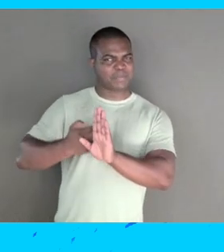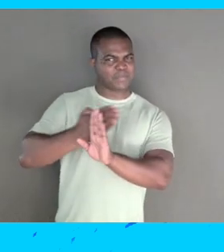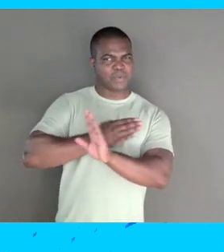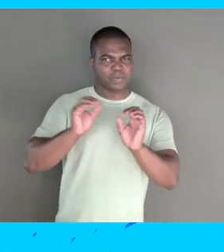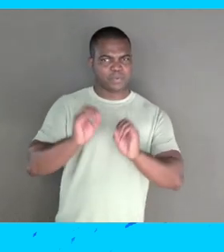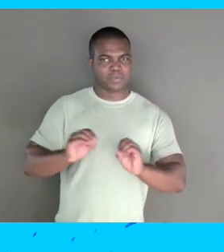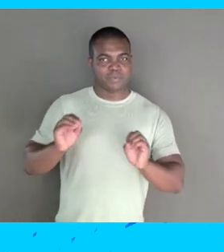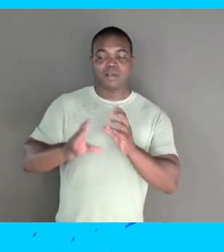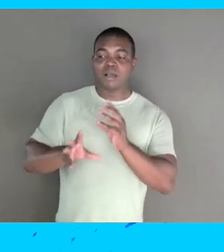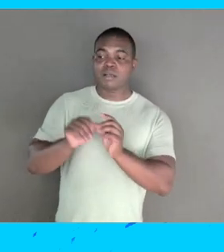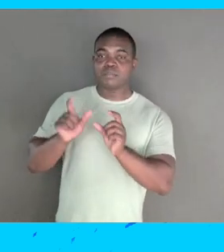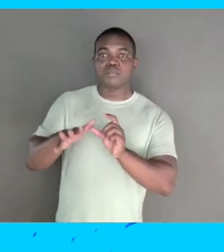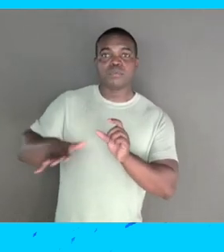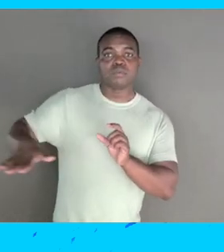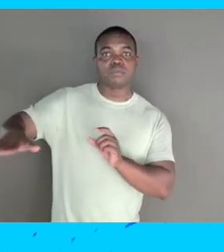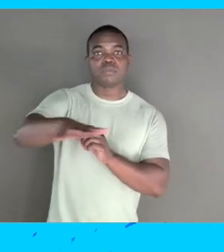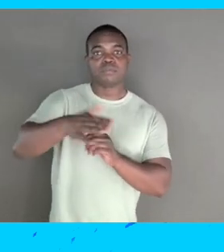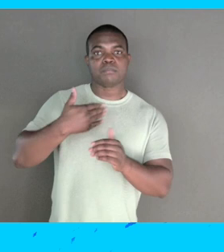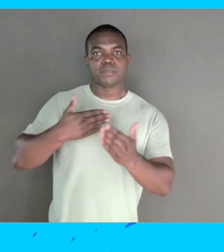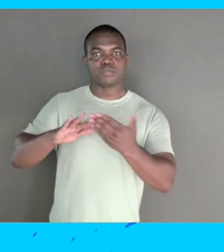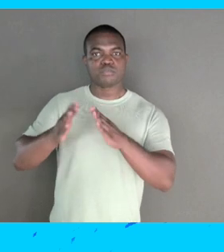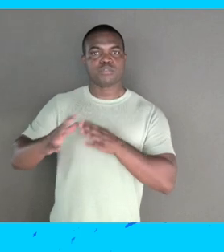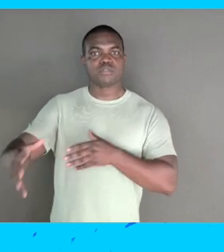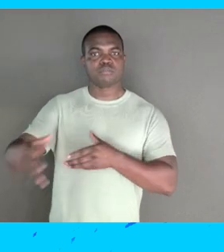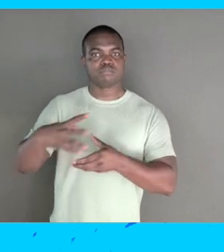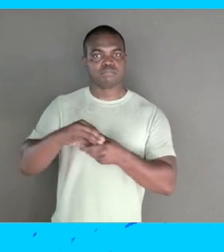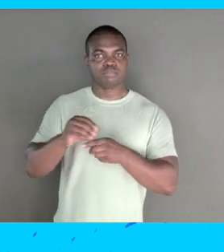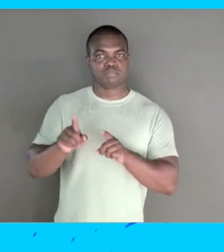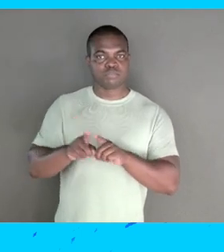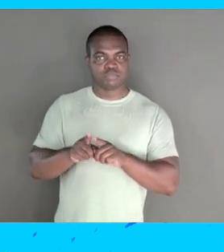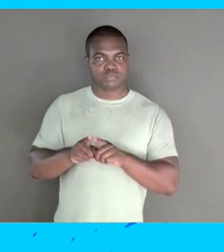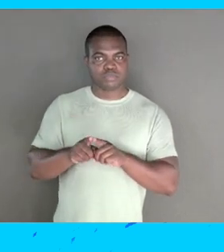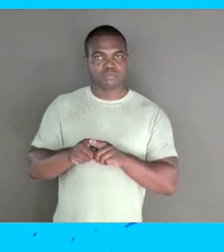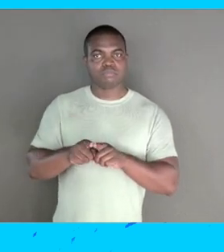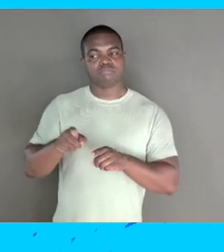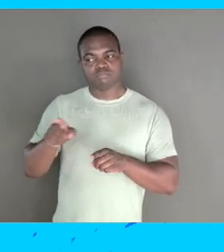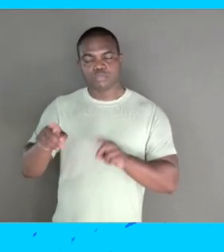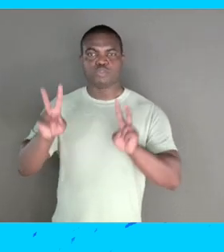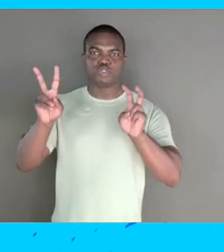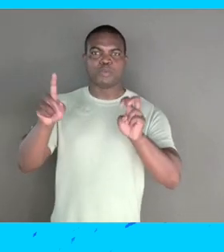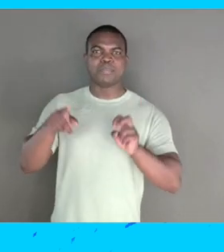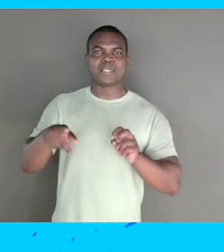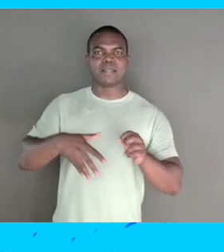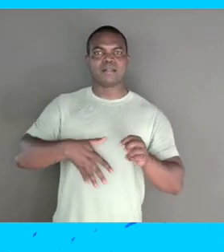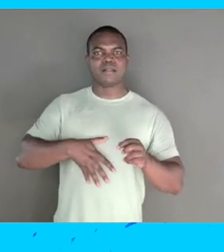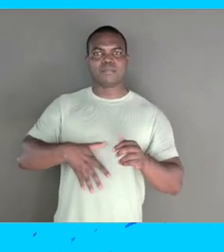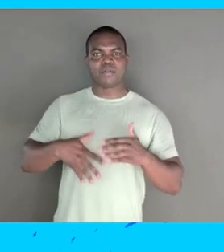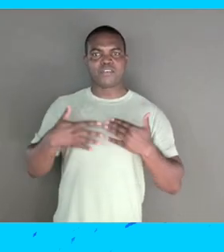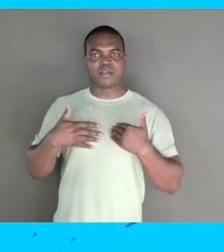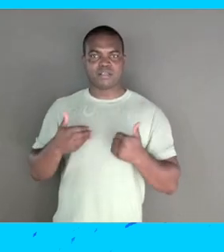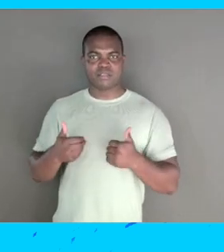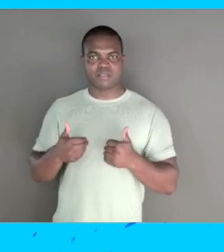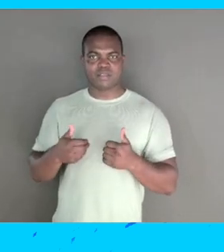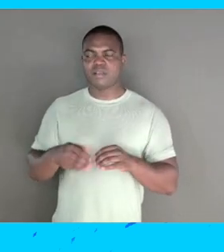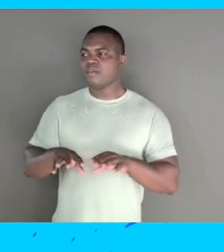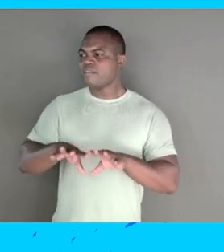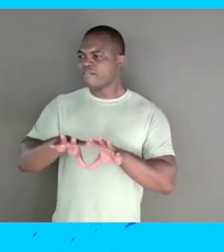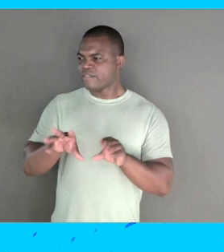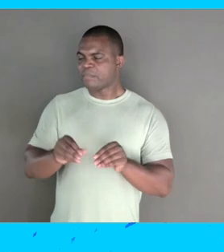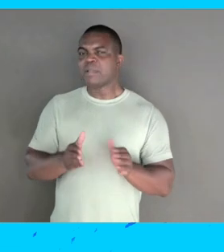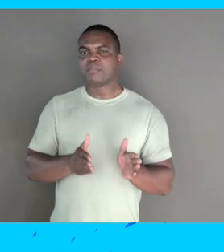health and family planning. And you can see how alarming this issue is in my